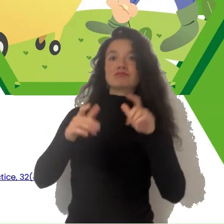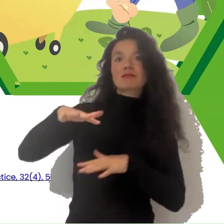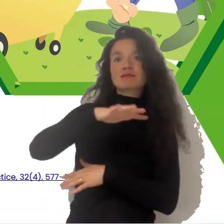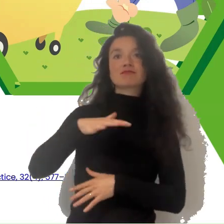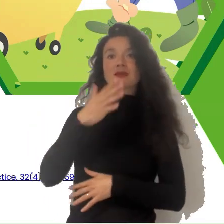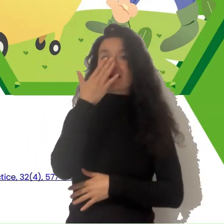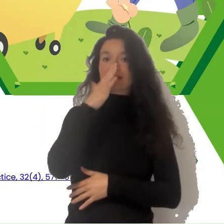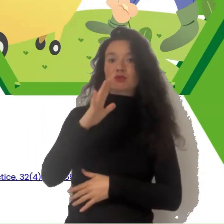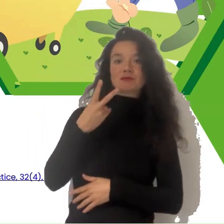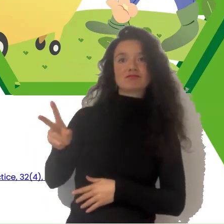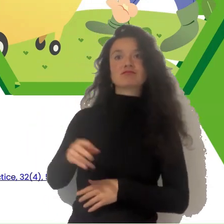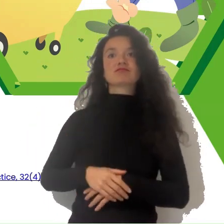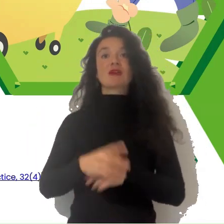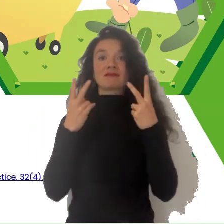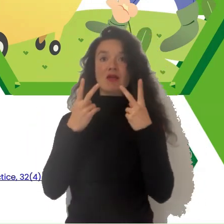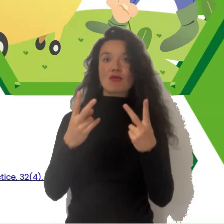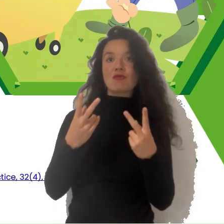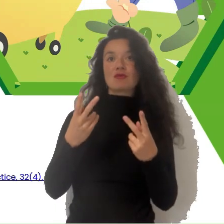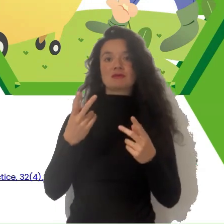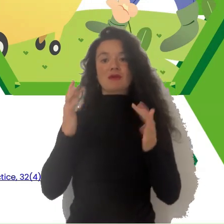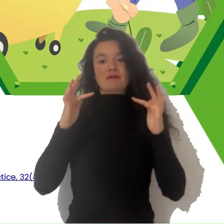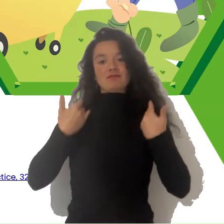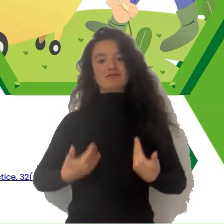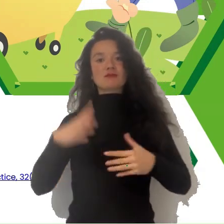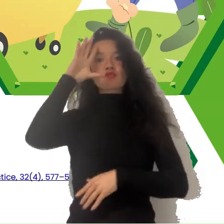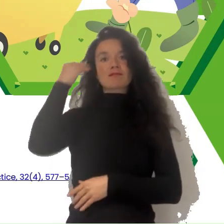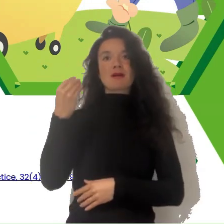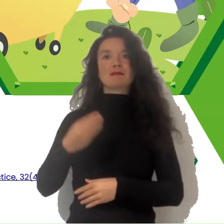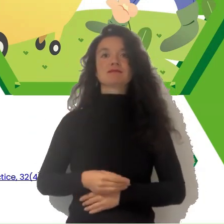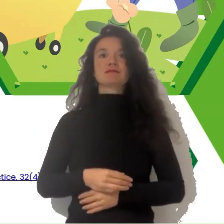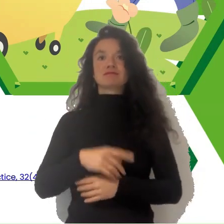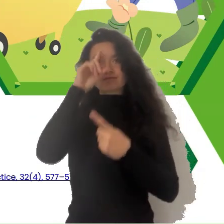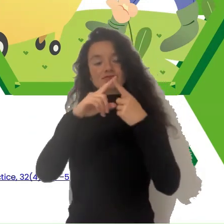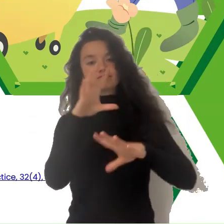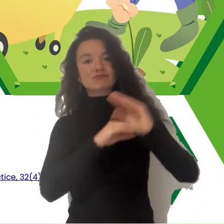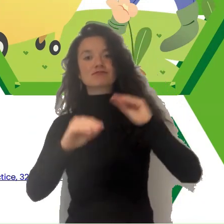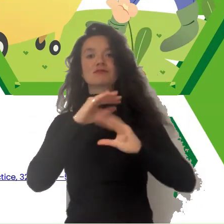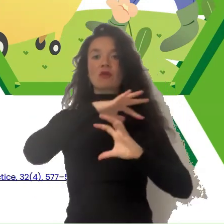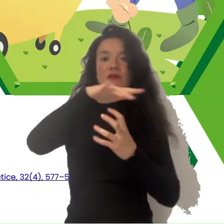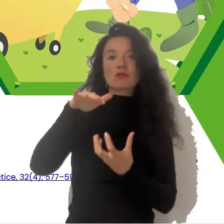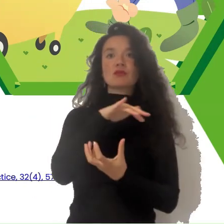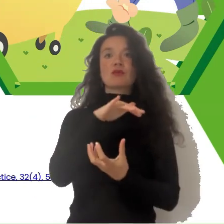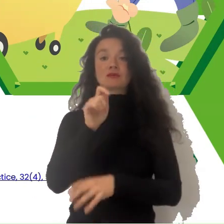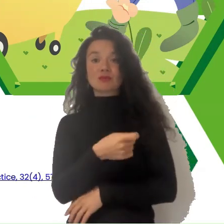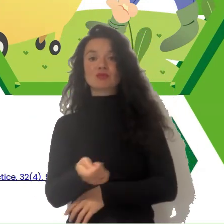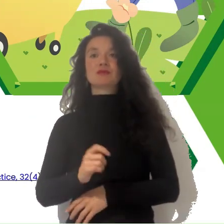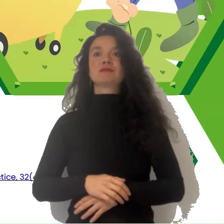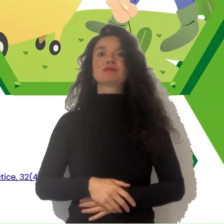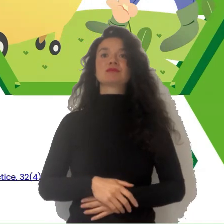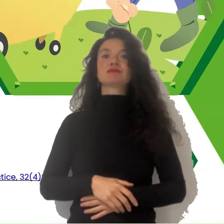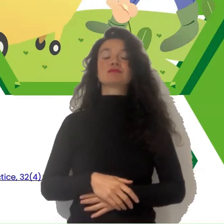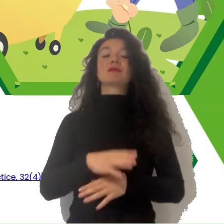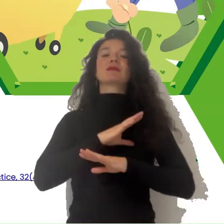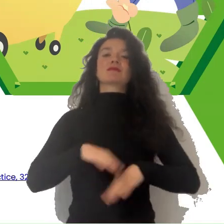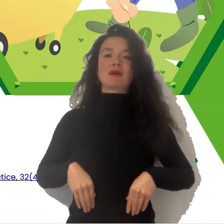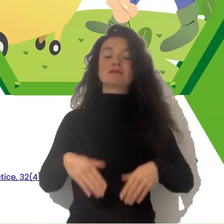are useful in any profession and in our daily lives. We'll see them in more detail later on. Here